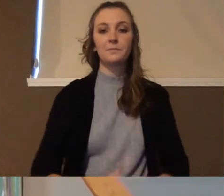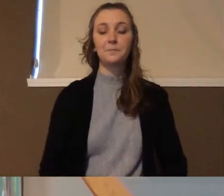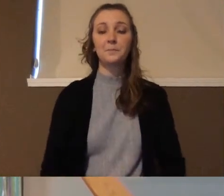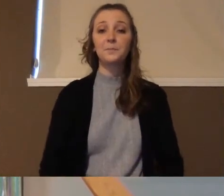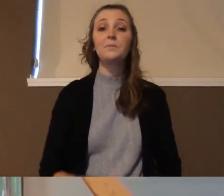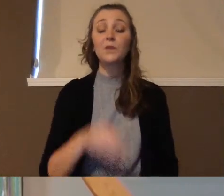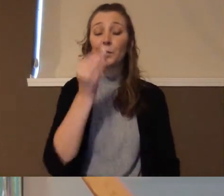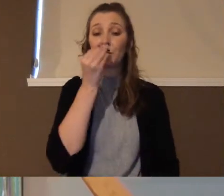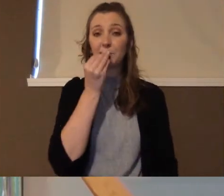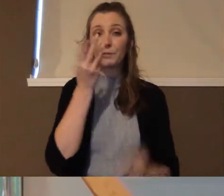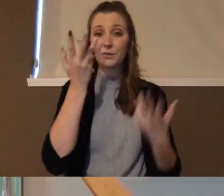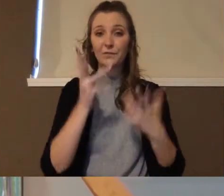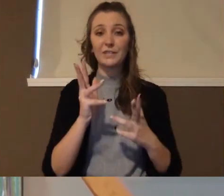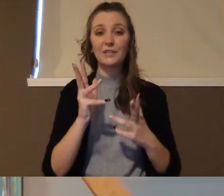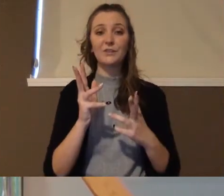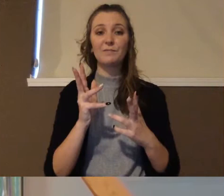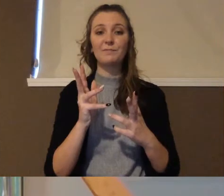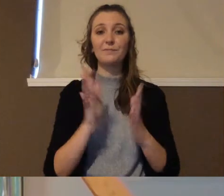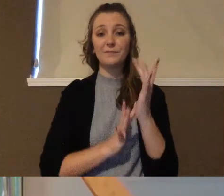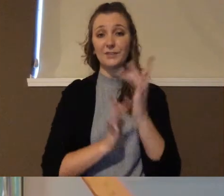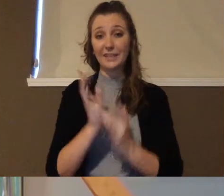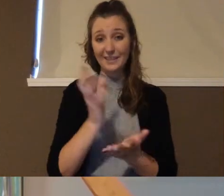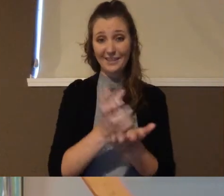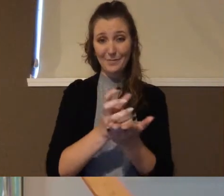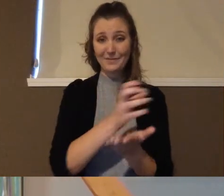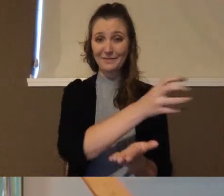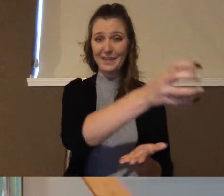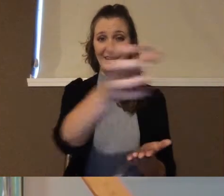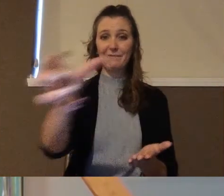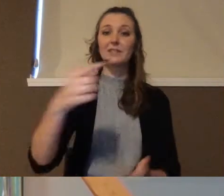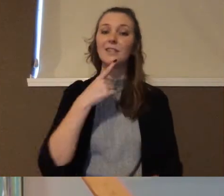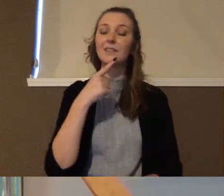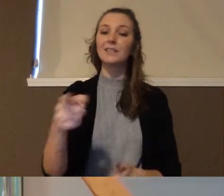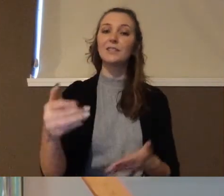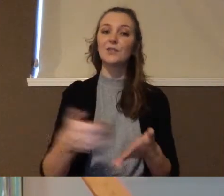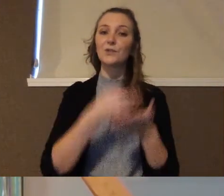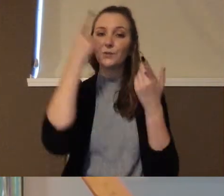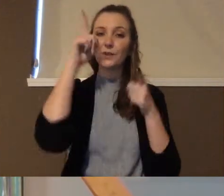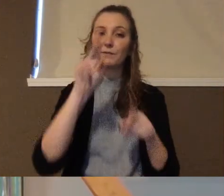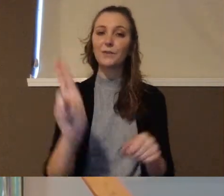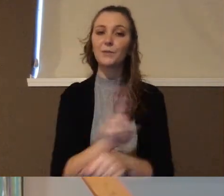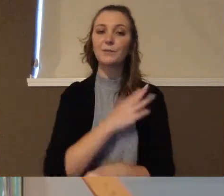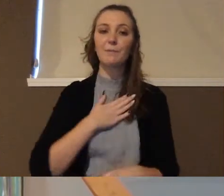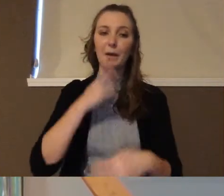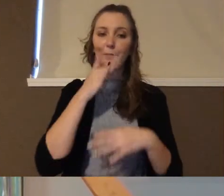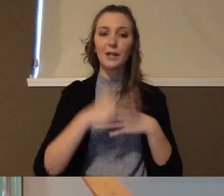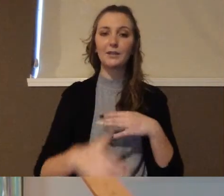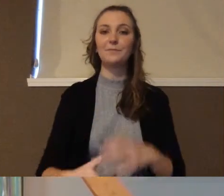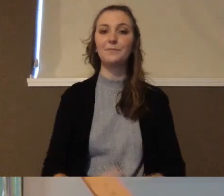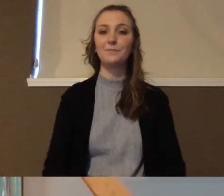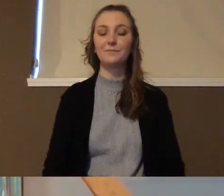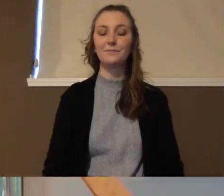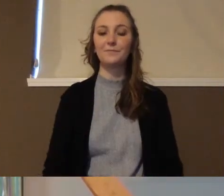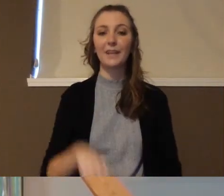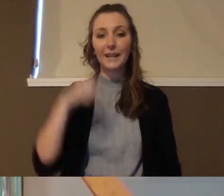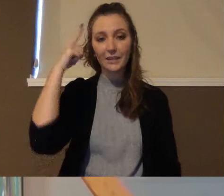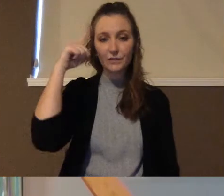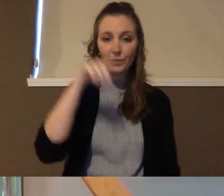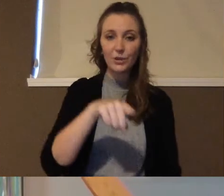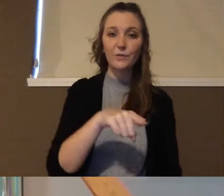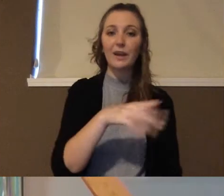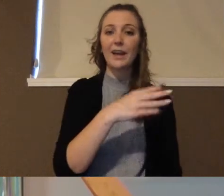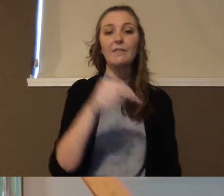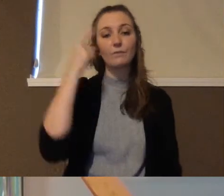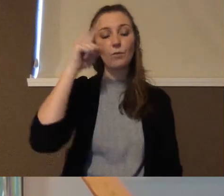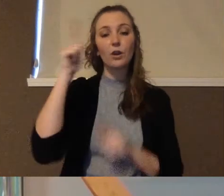After supper, he took the cup and gave it to them, saying, "This cup is the new covenant sealed in my blood. It is shed for you